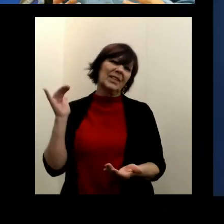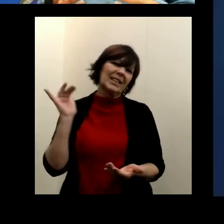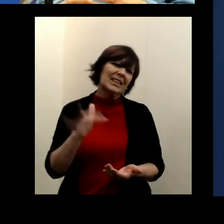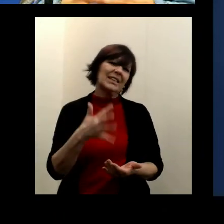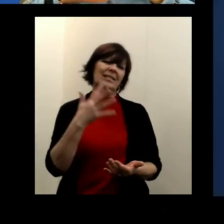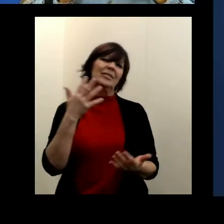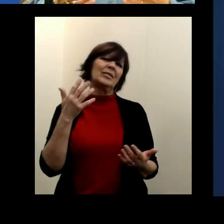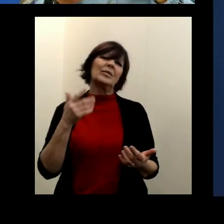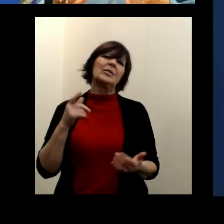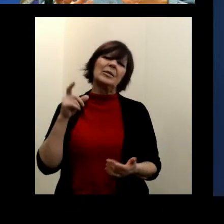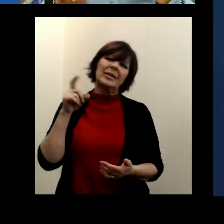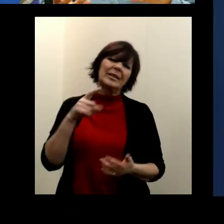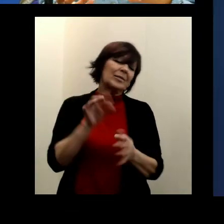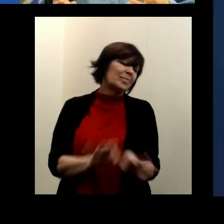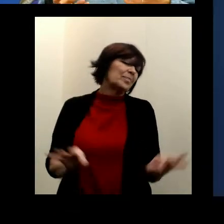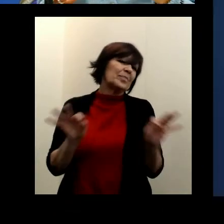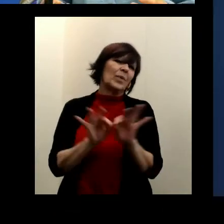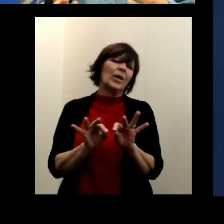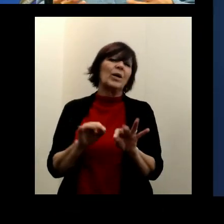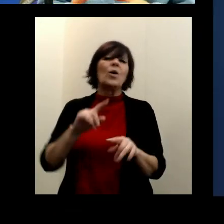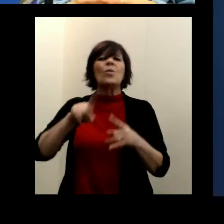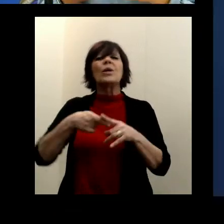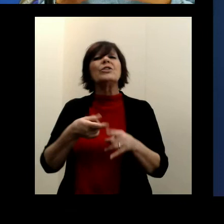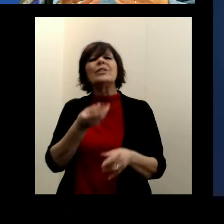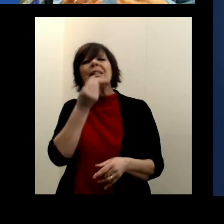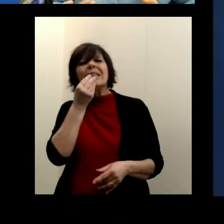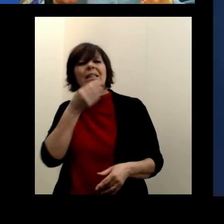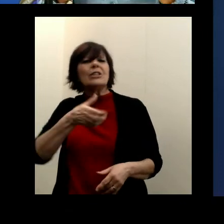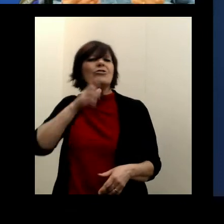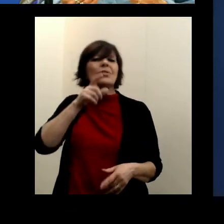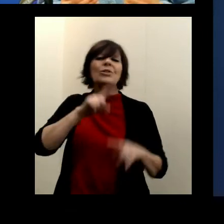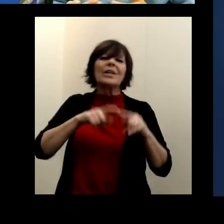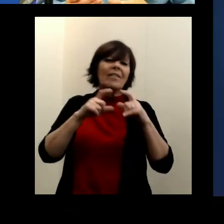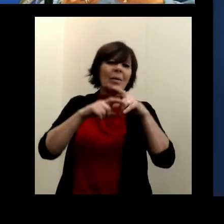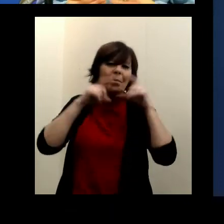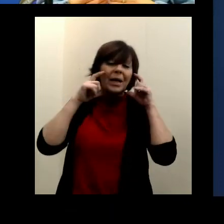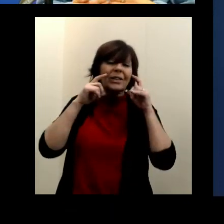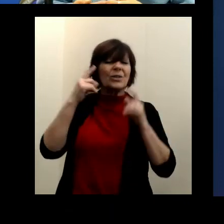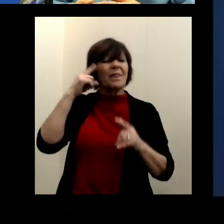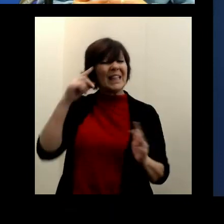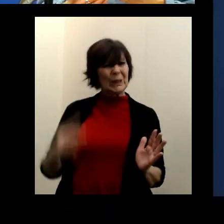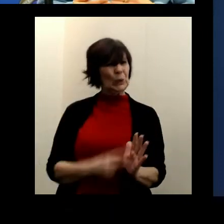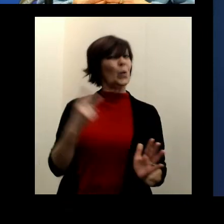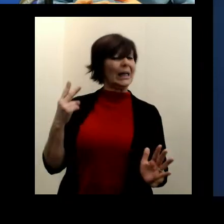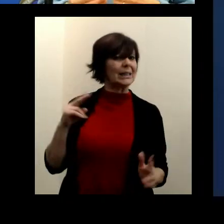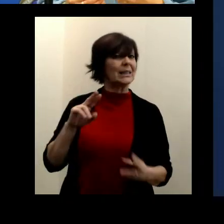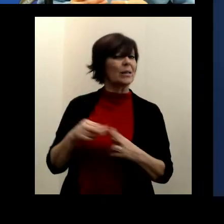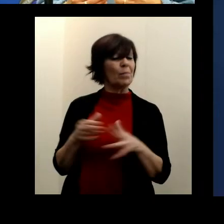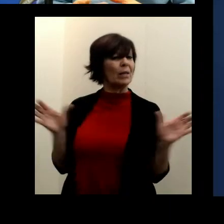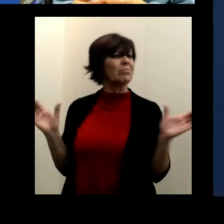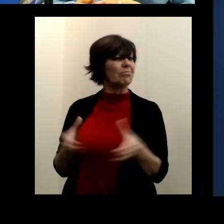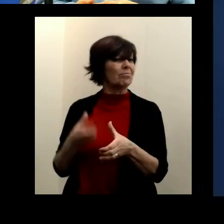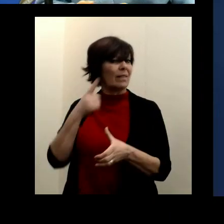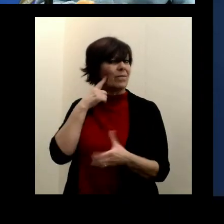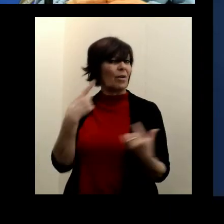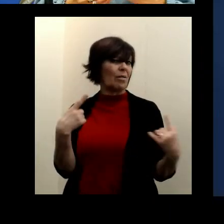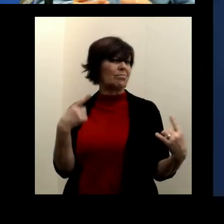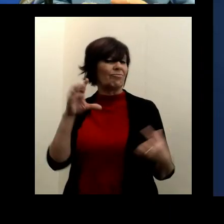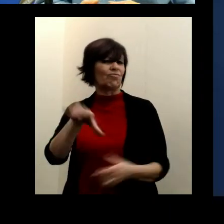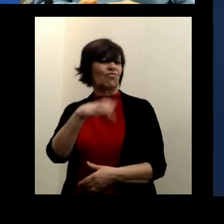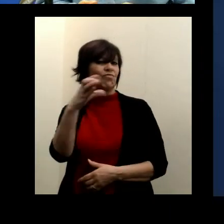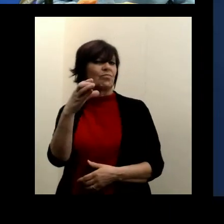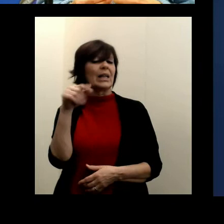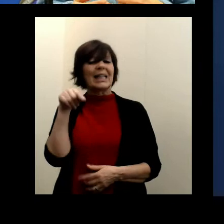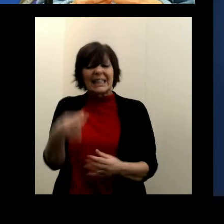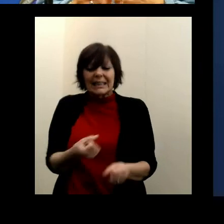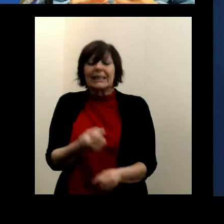and drinking. Of course, you can't wear a mask when you're doing that. So please think twice about getting together for the holidays in person.